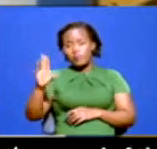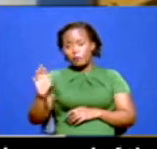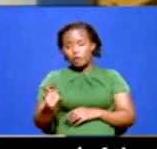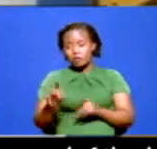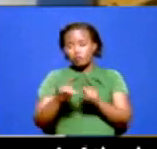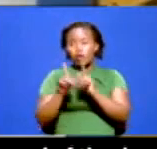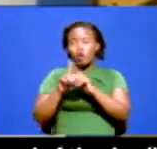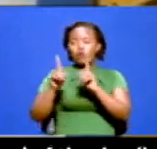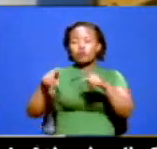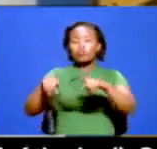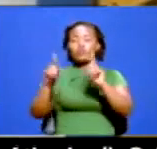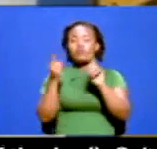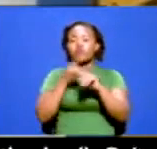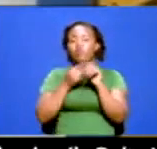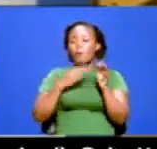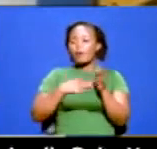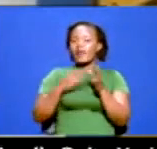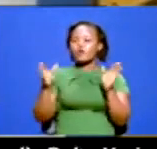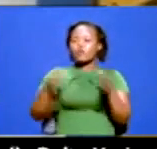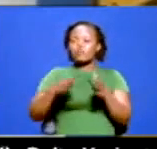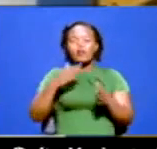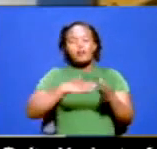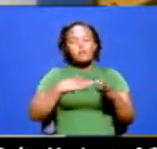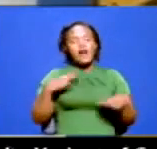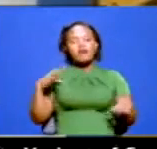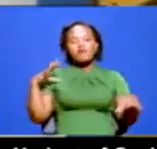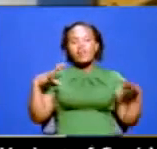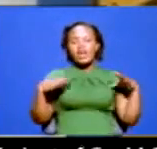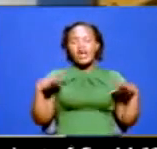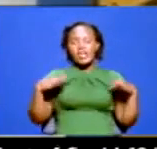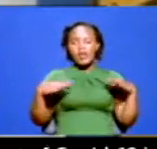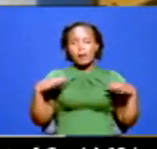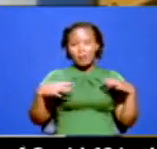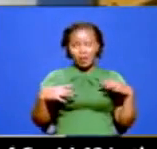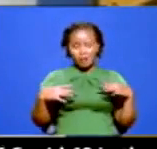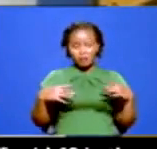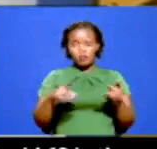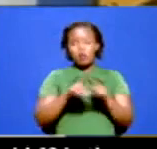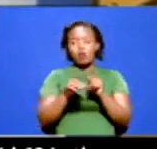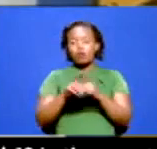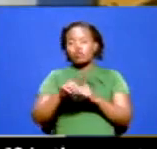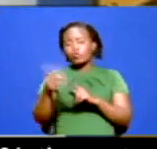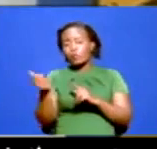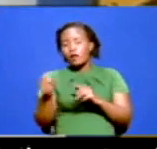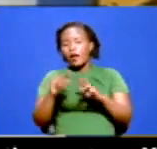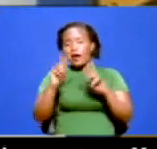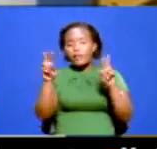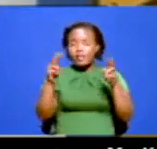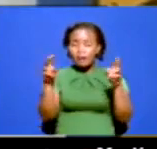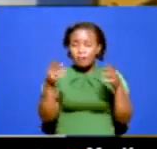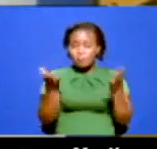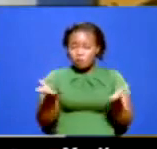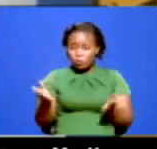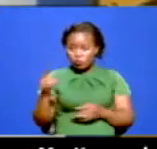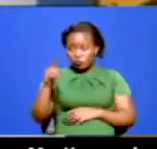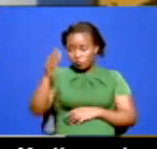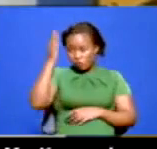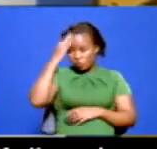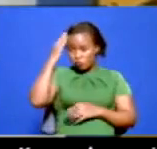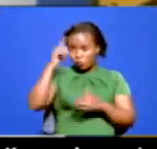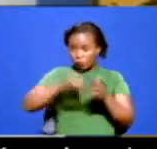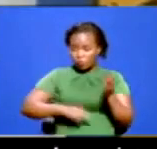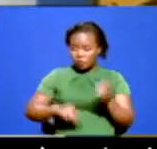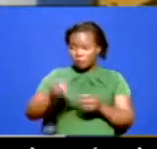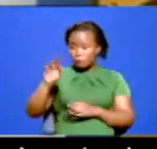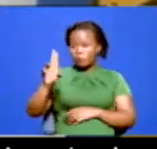Ah. So I'm very, very proud of her. The other issue is that you must be aware of the UN